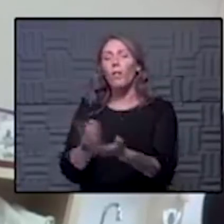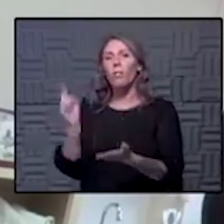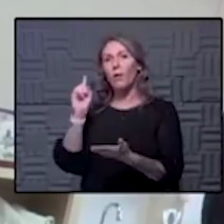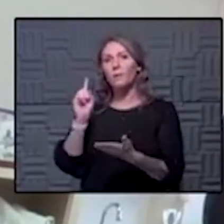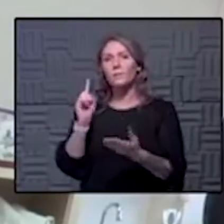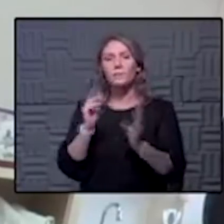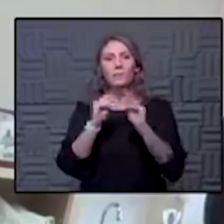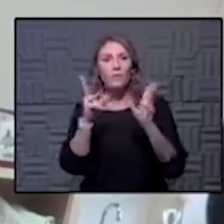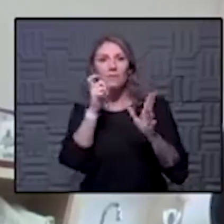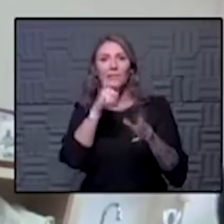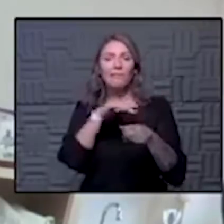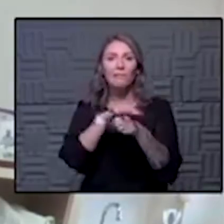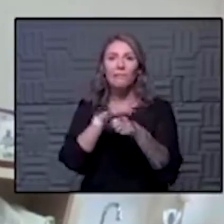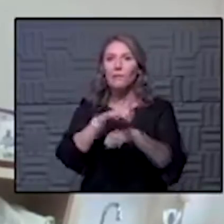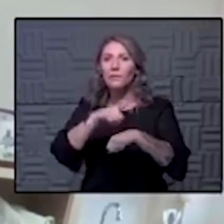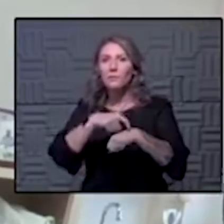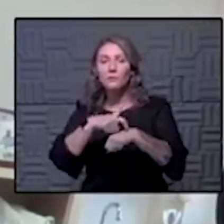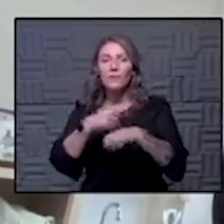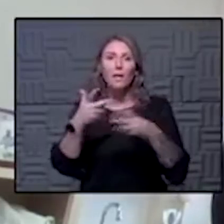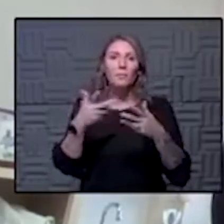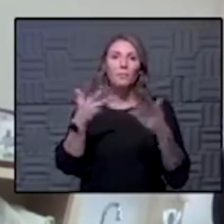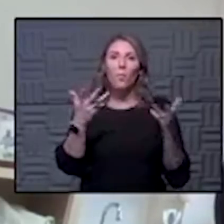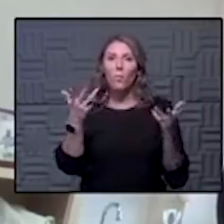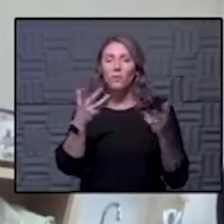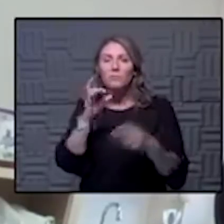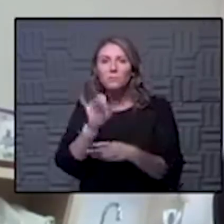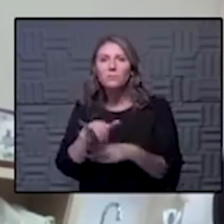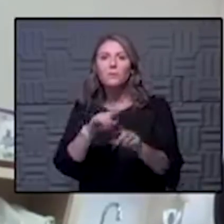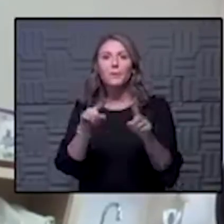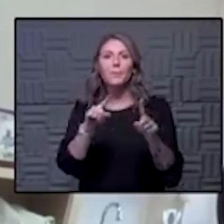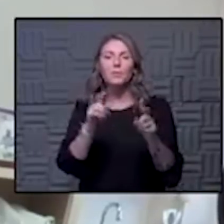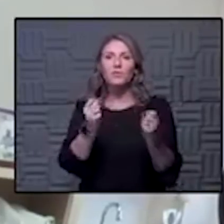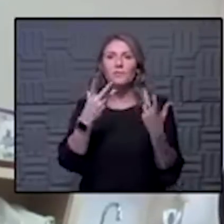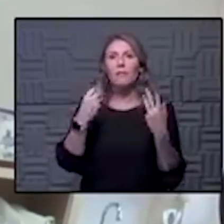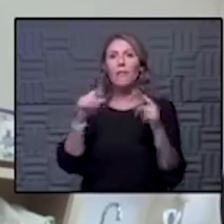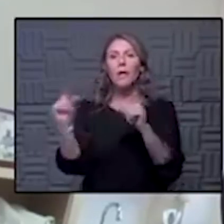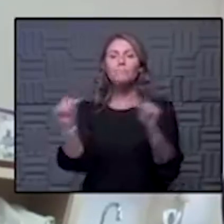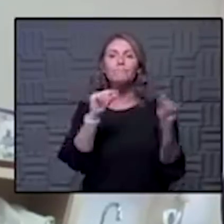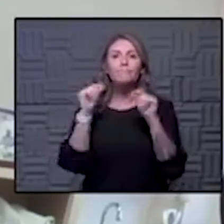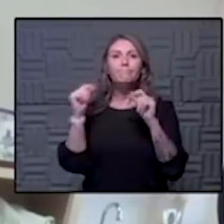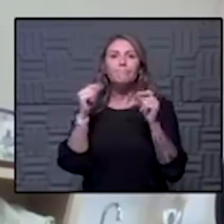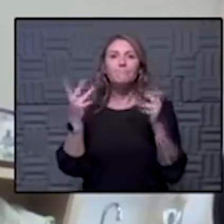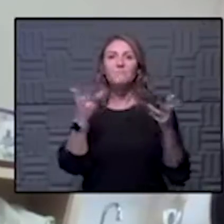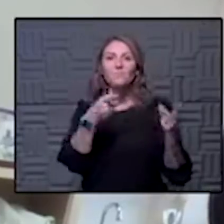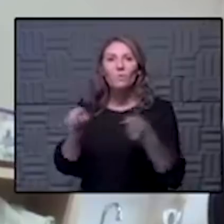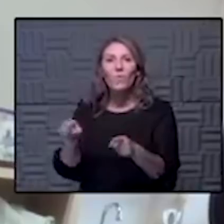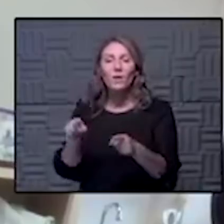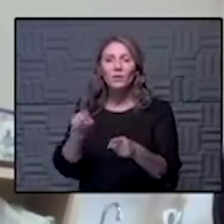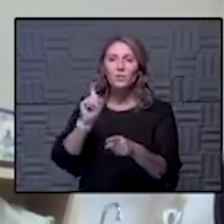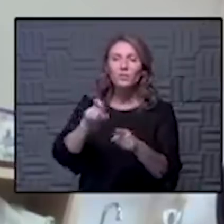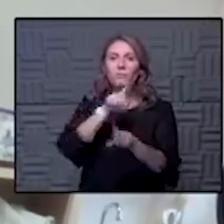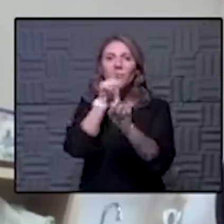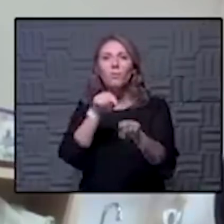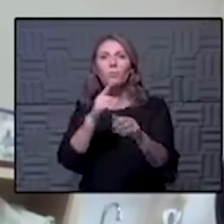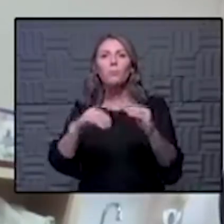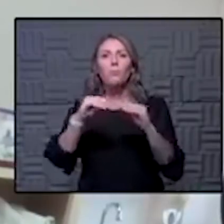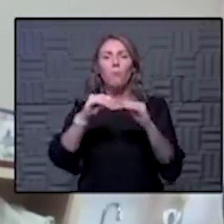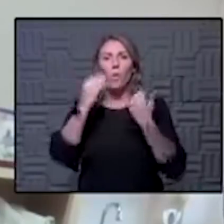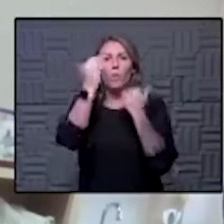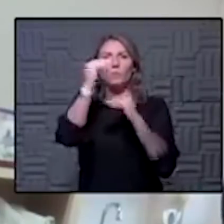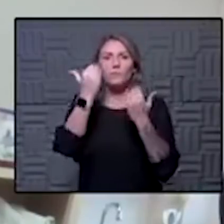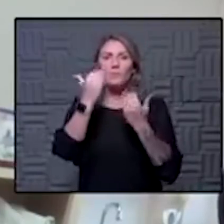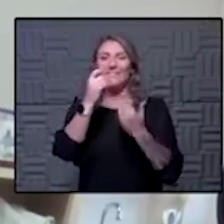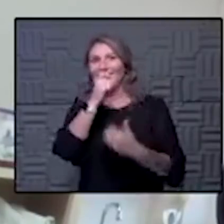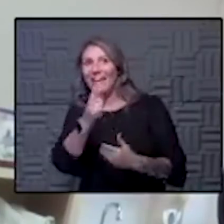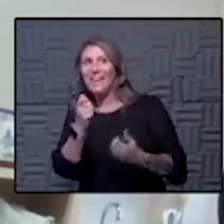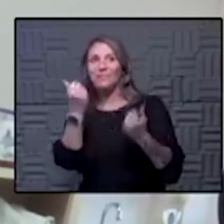Obviously, haven't had time to see what the effect is. But I think there's a lot of chatter in town about should the order be more restrictive, should it be less